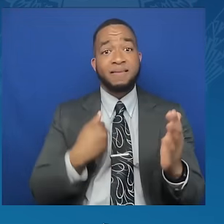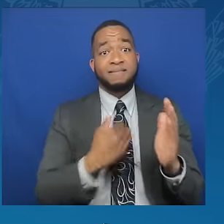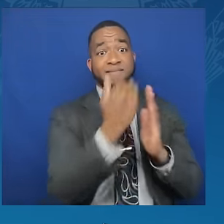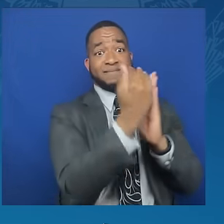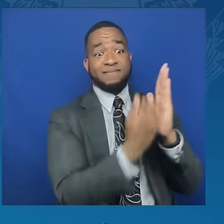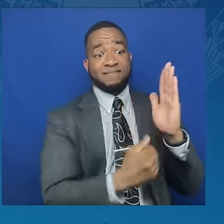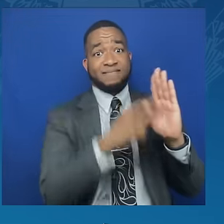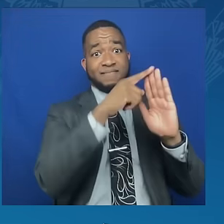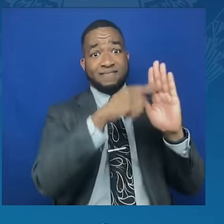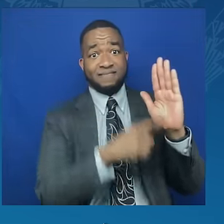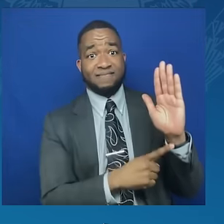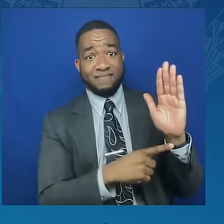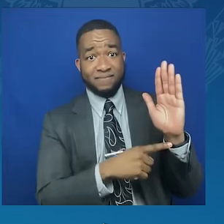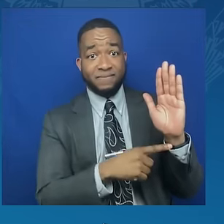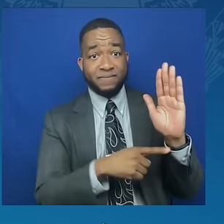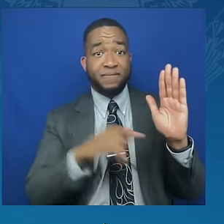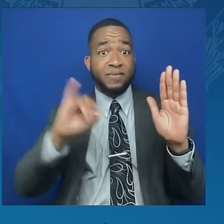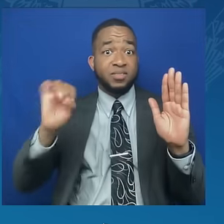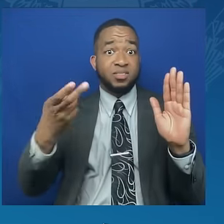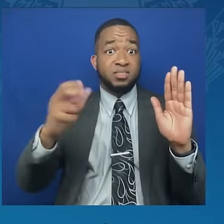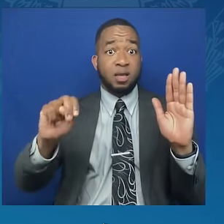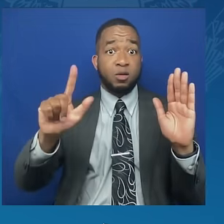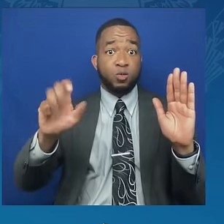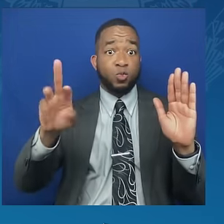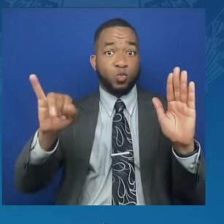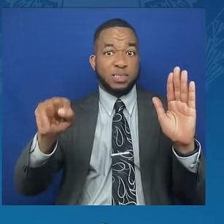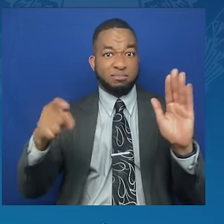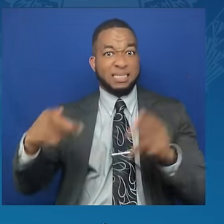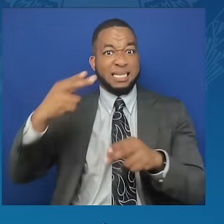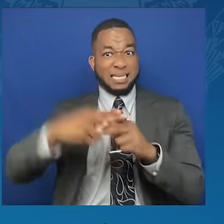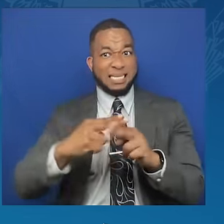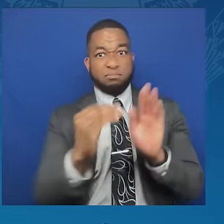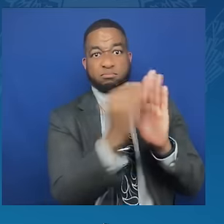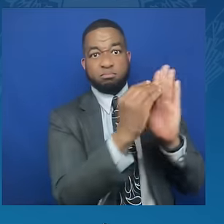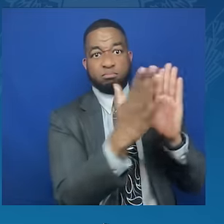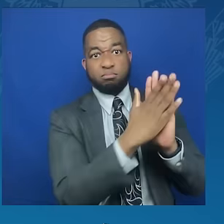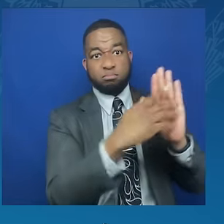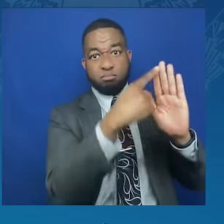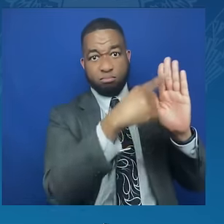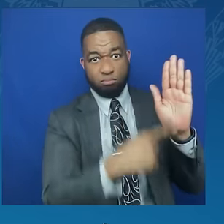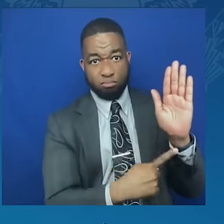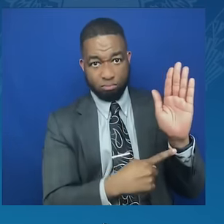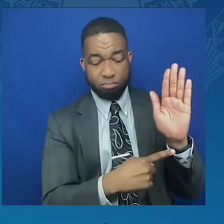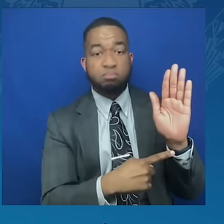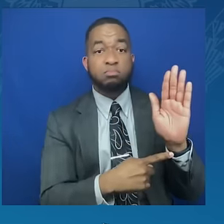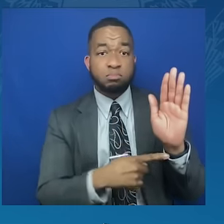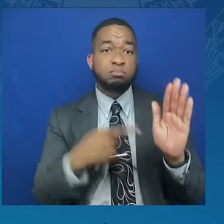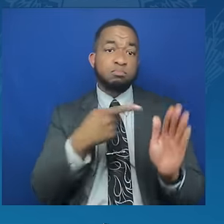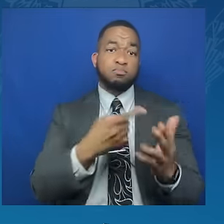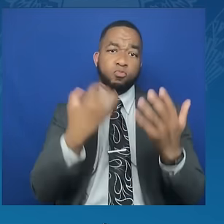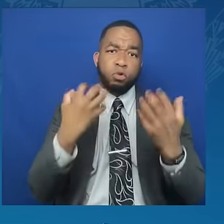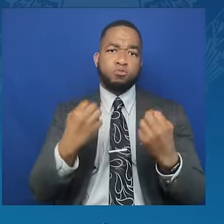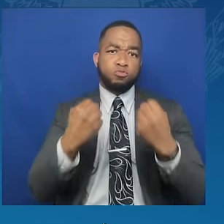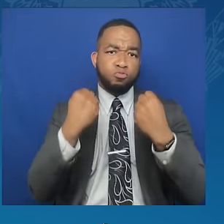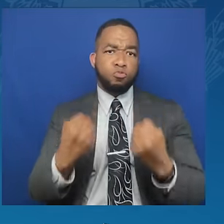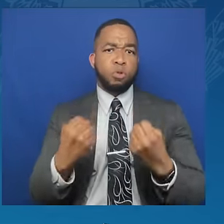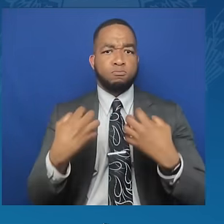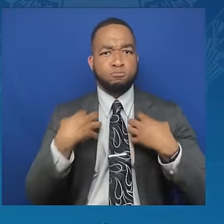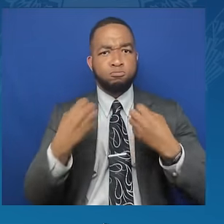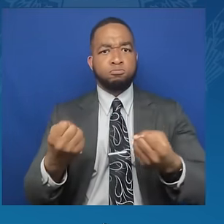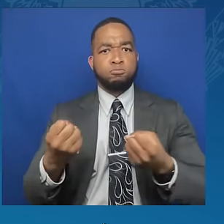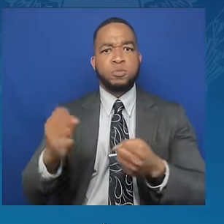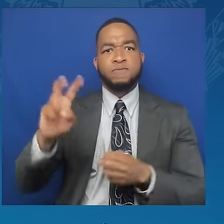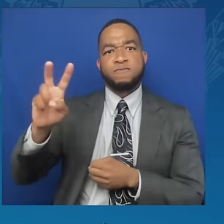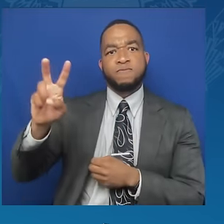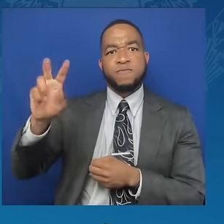fully restore the protections of the VRA. It's called the John Robert Lewis Voting Rights Advancement Act, and we